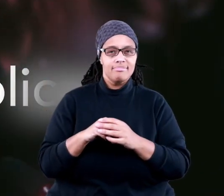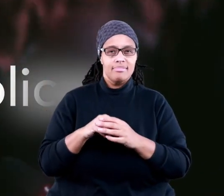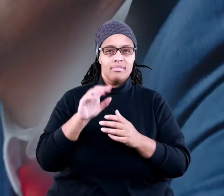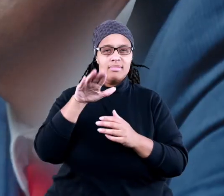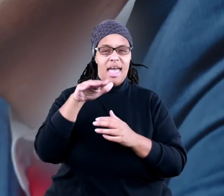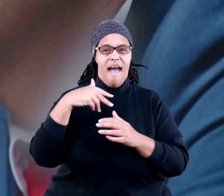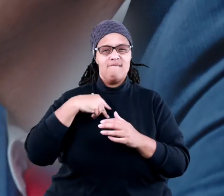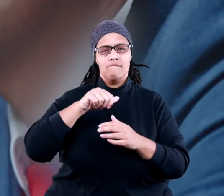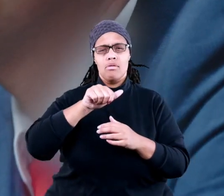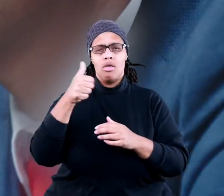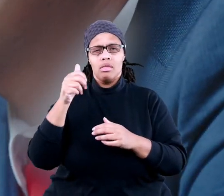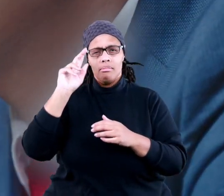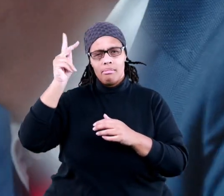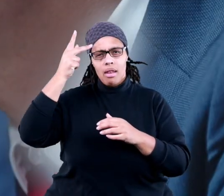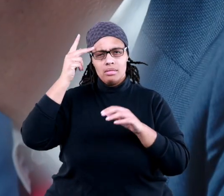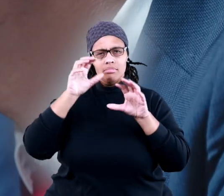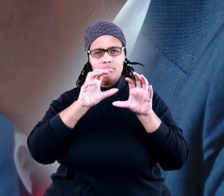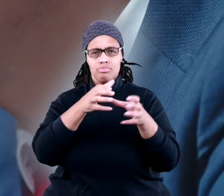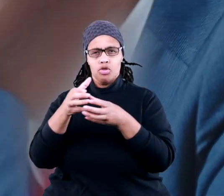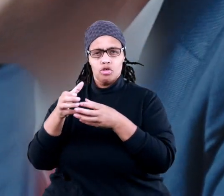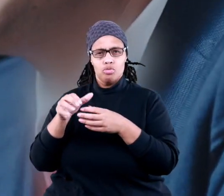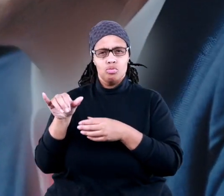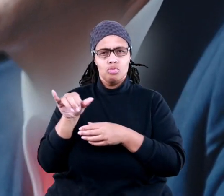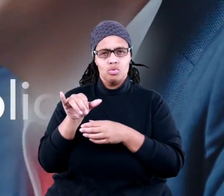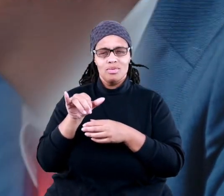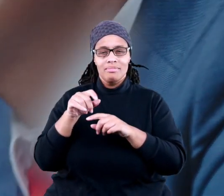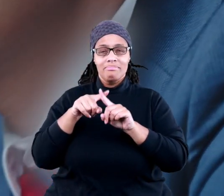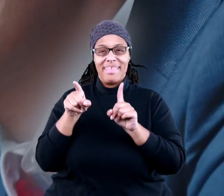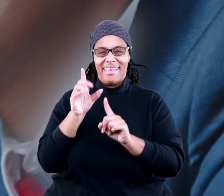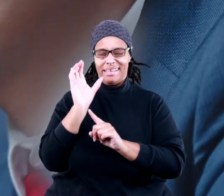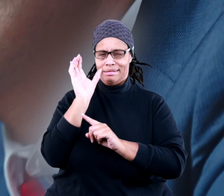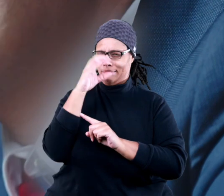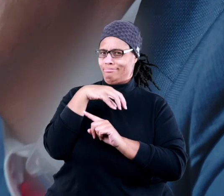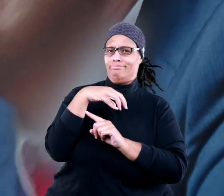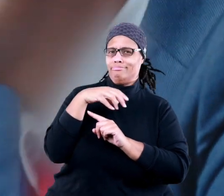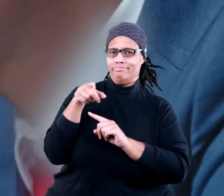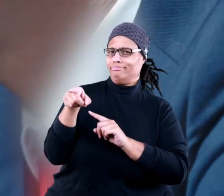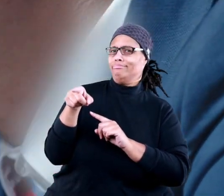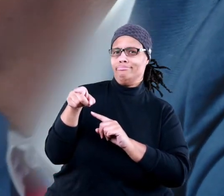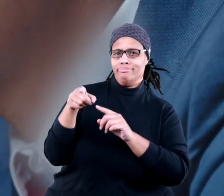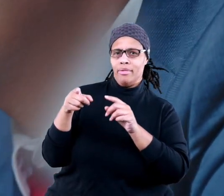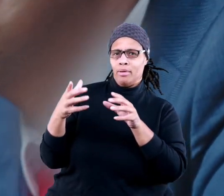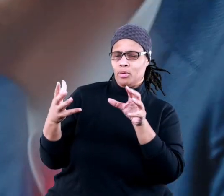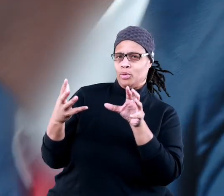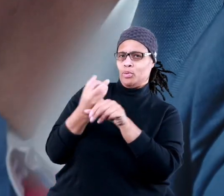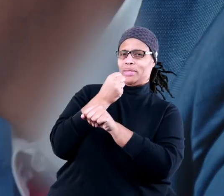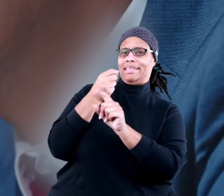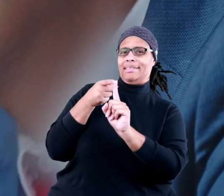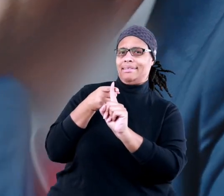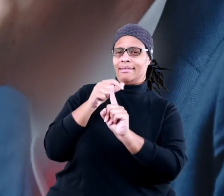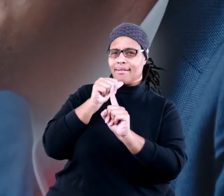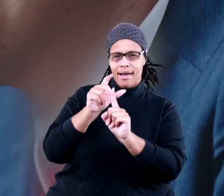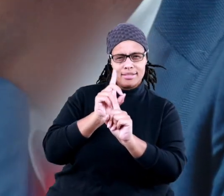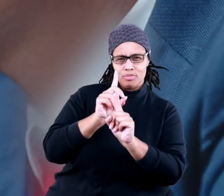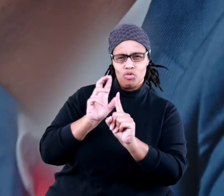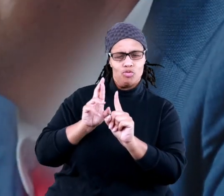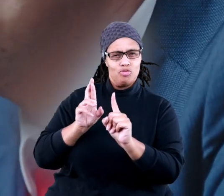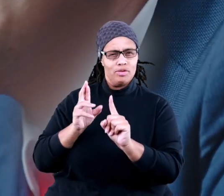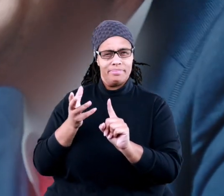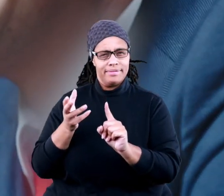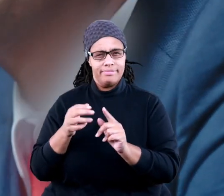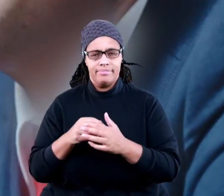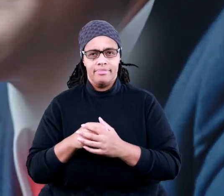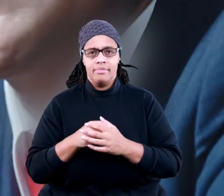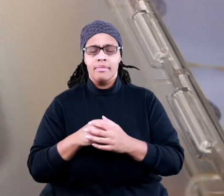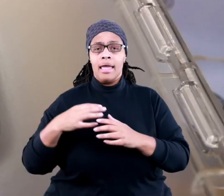Republican. There are other political parties too, but it's very unusual for someone who is not a Democrat or Republican